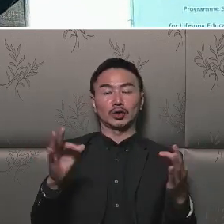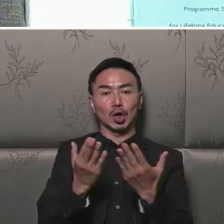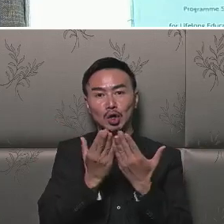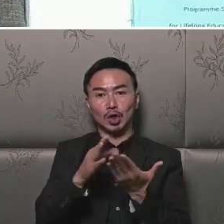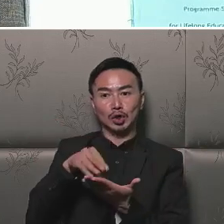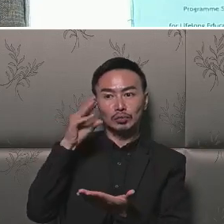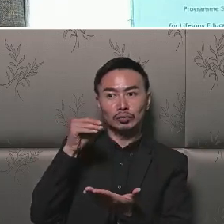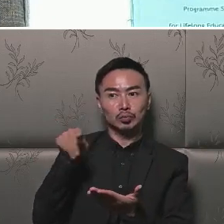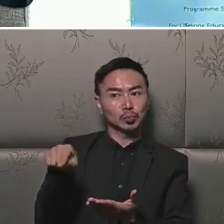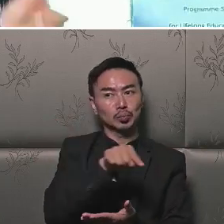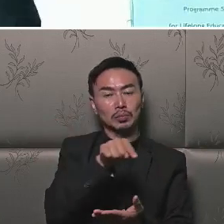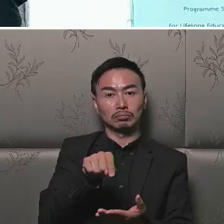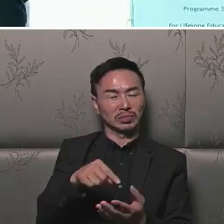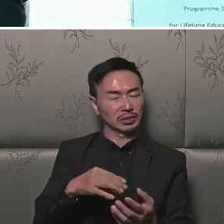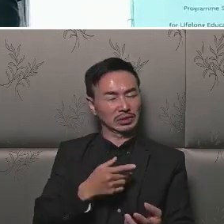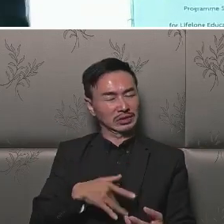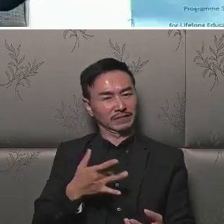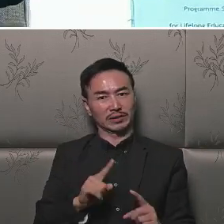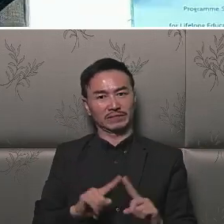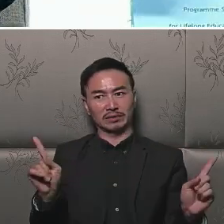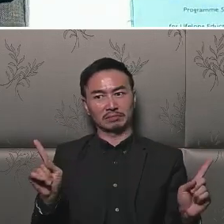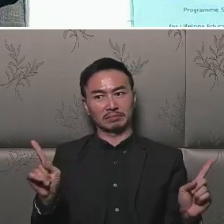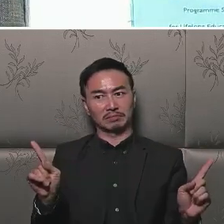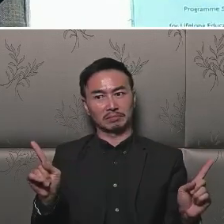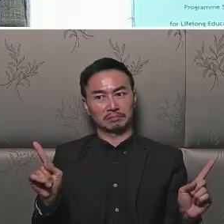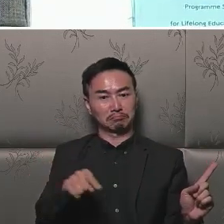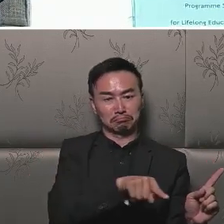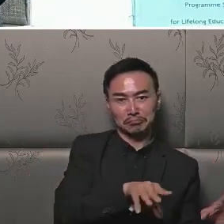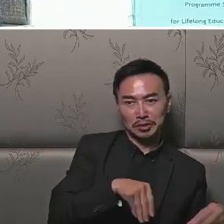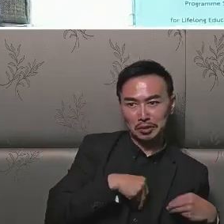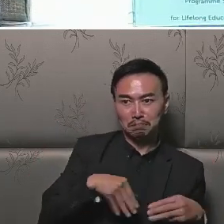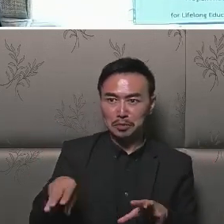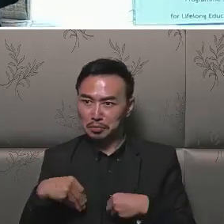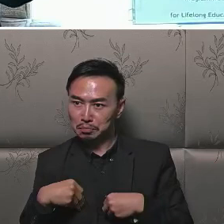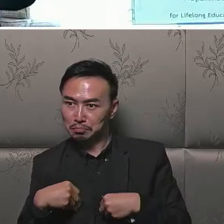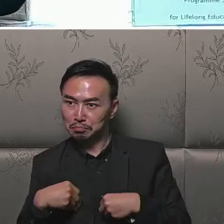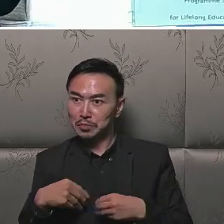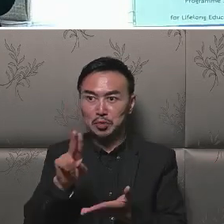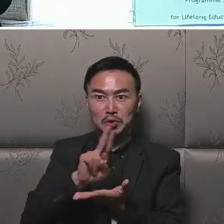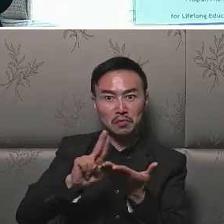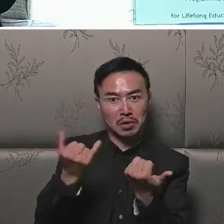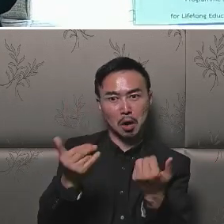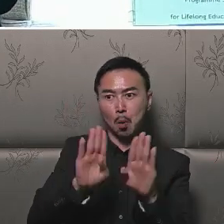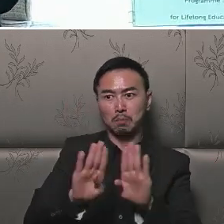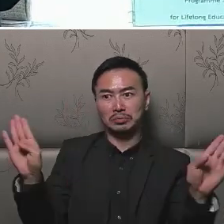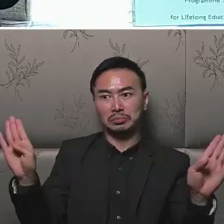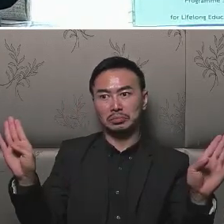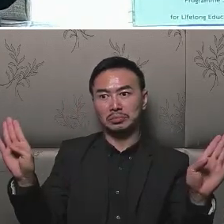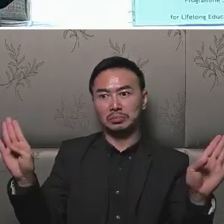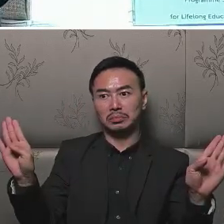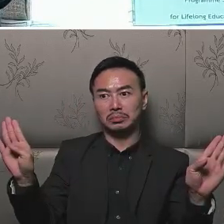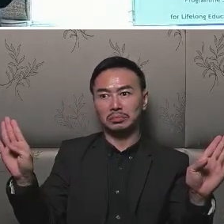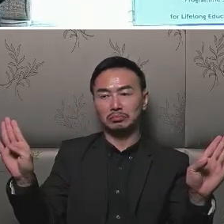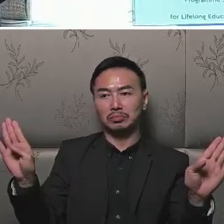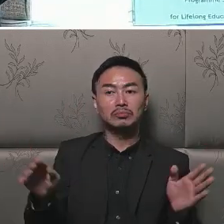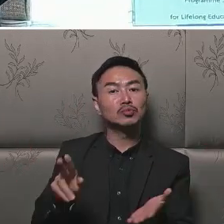open universities, using that degree to enter a competitive job market, and